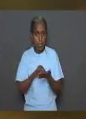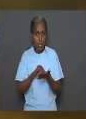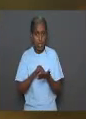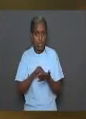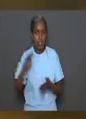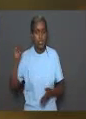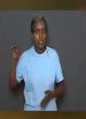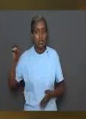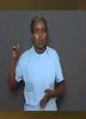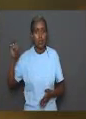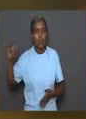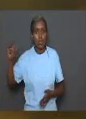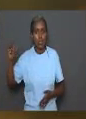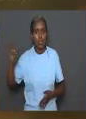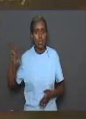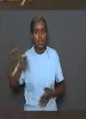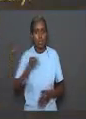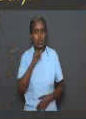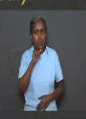not always unique.